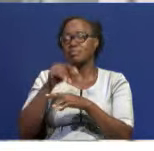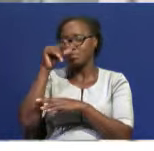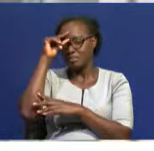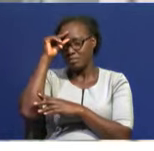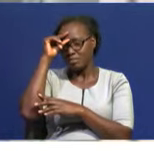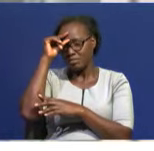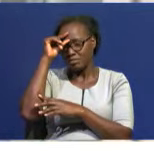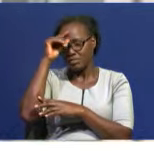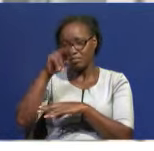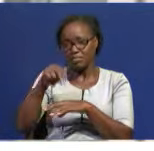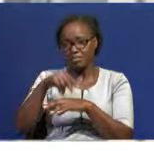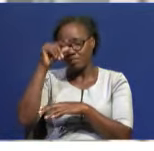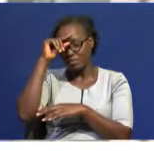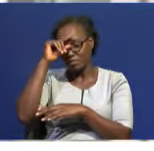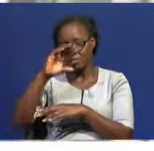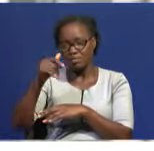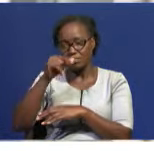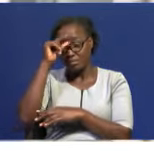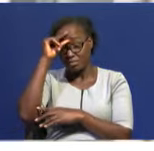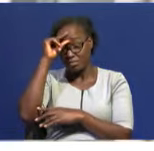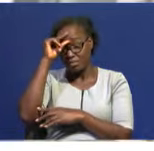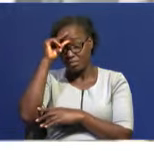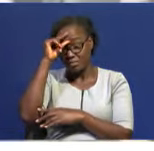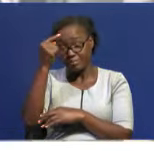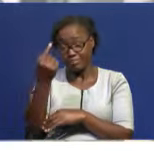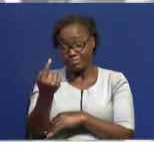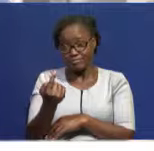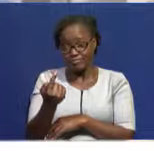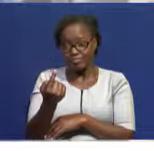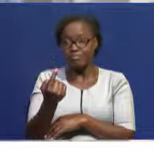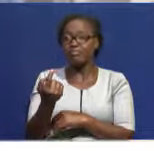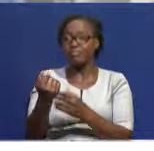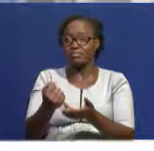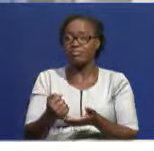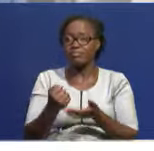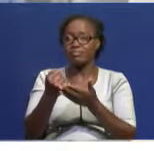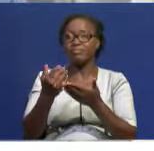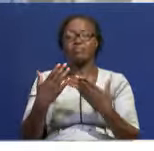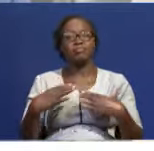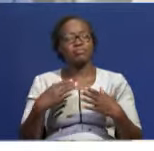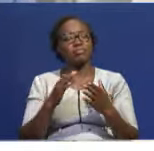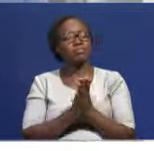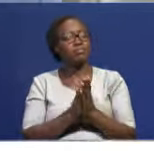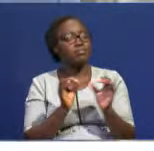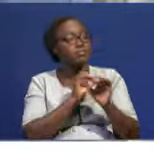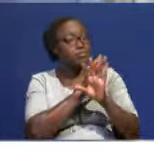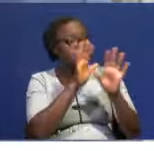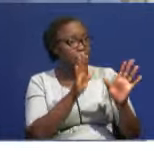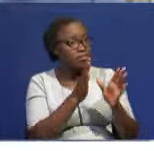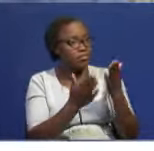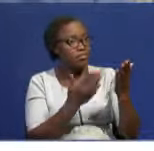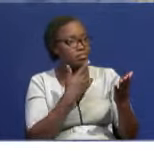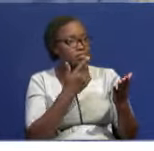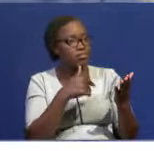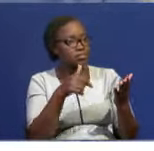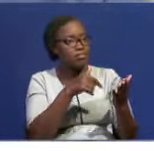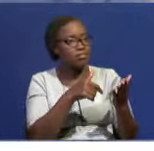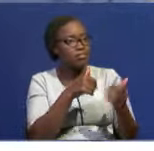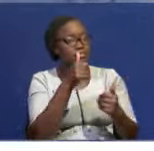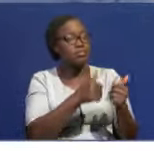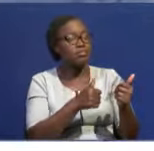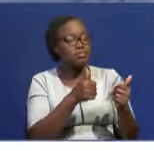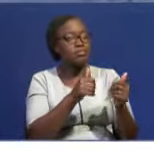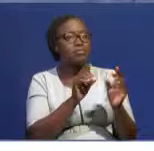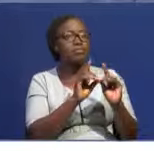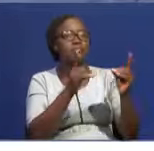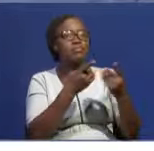government, the national government, the county government, to come in hard for help for our people. Now, for clarity, maybe you can tell us exactly which docket